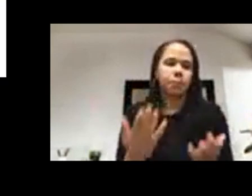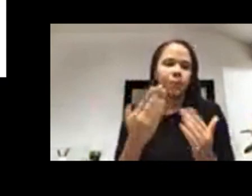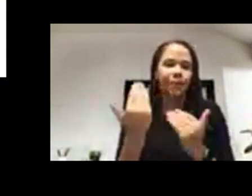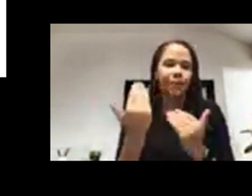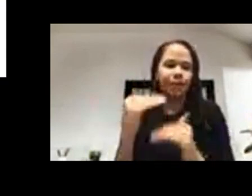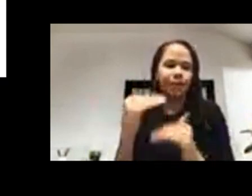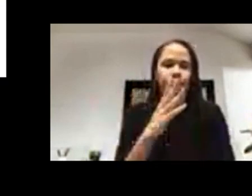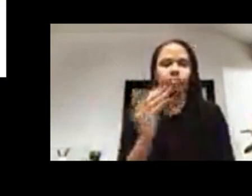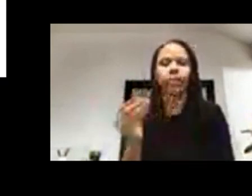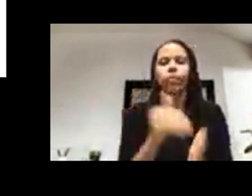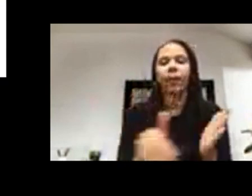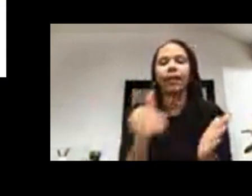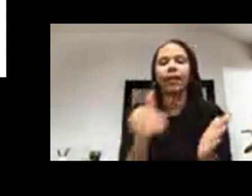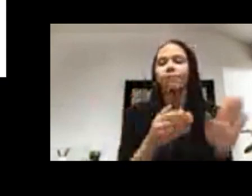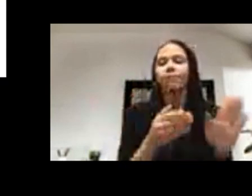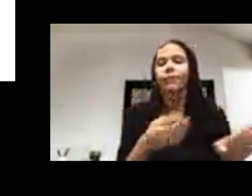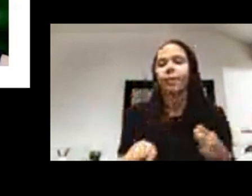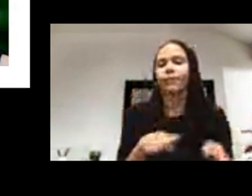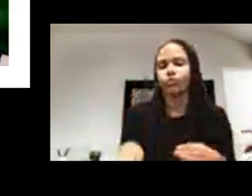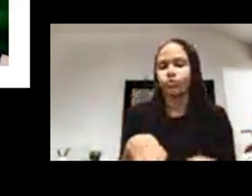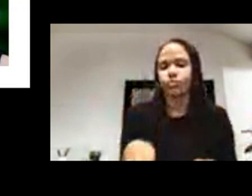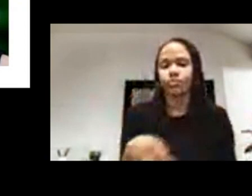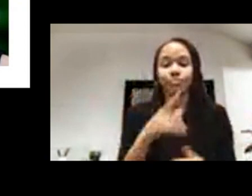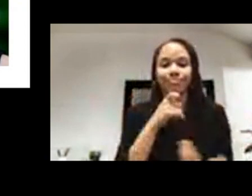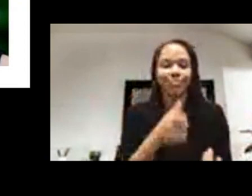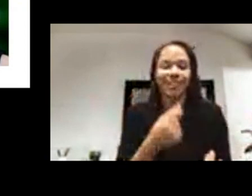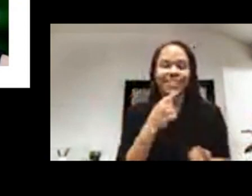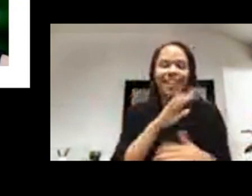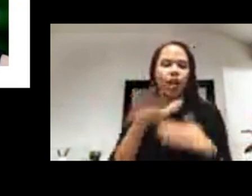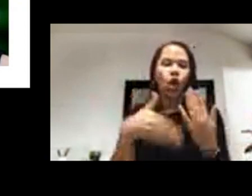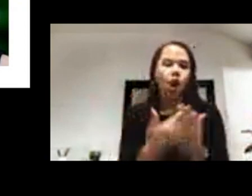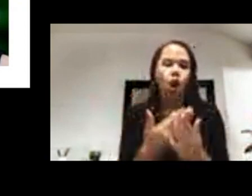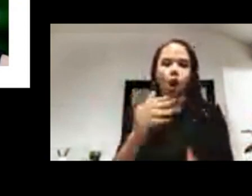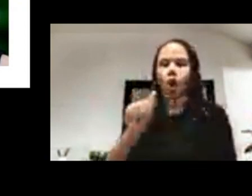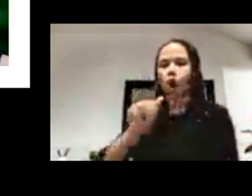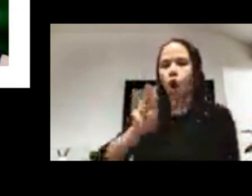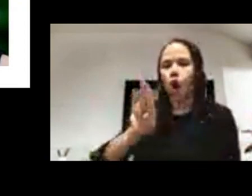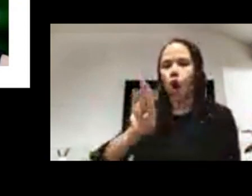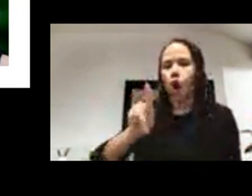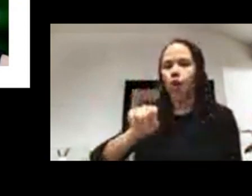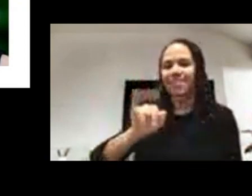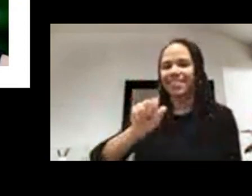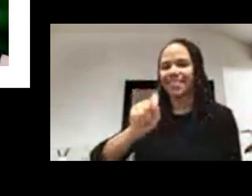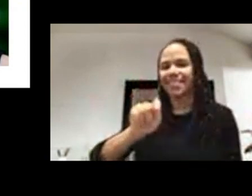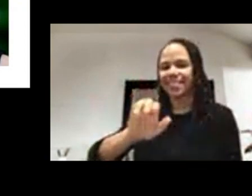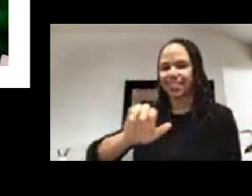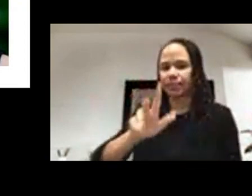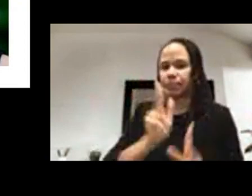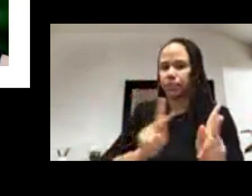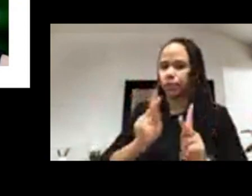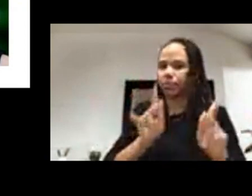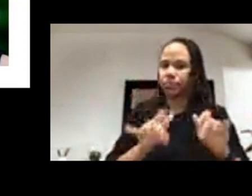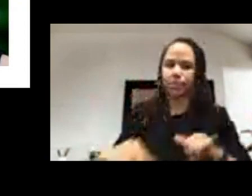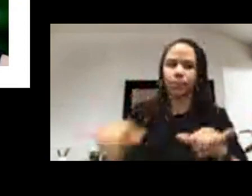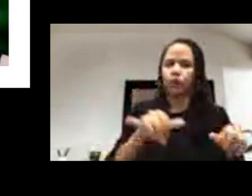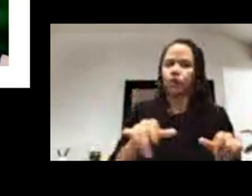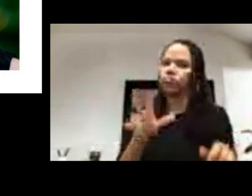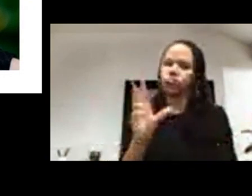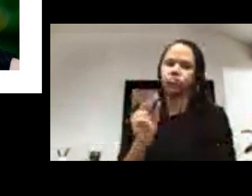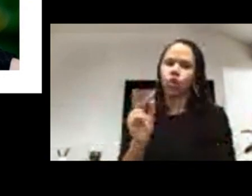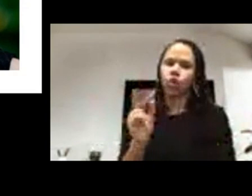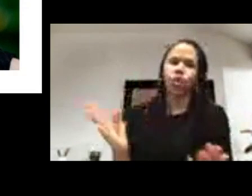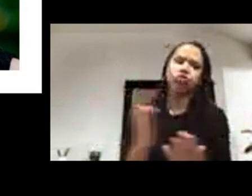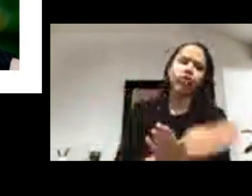behaviors. Now, it's not to say that all autistic people are similar. They're very different. They have a very wide range of abilities, characteristics, and